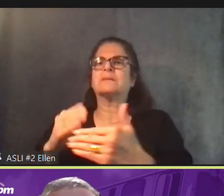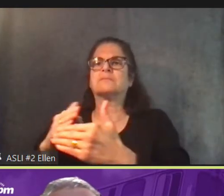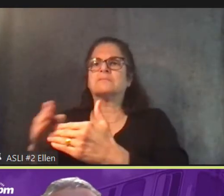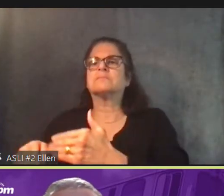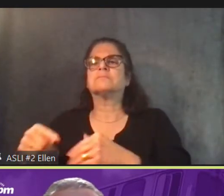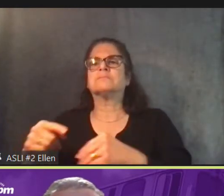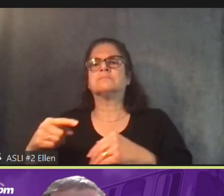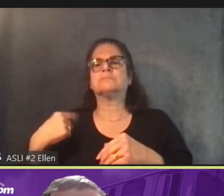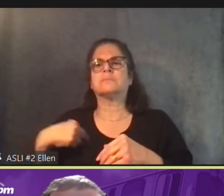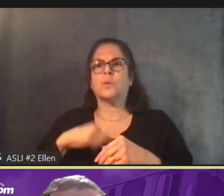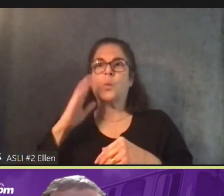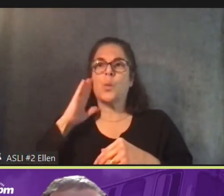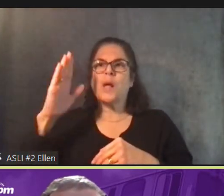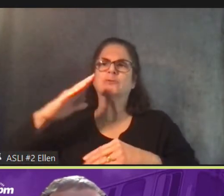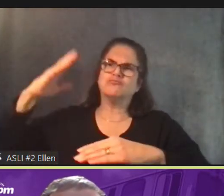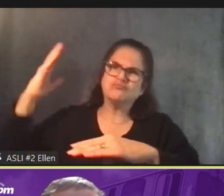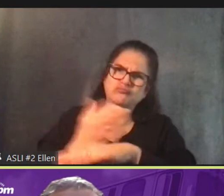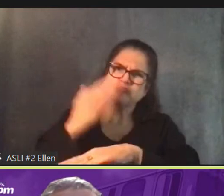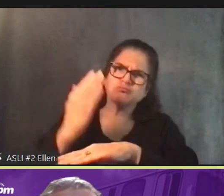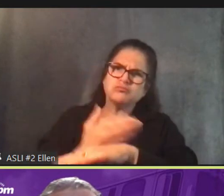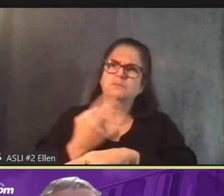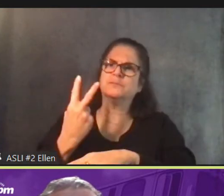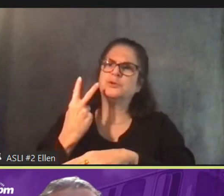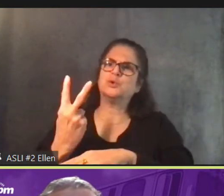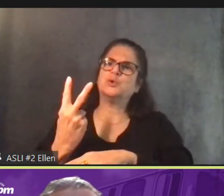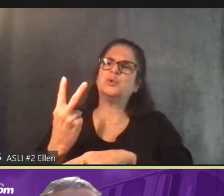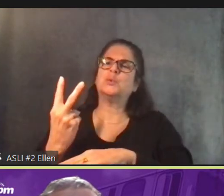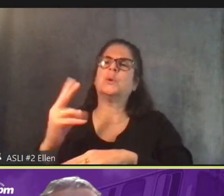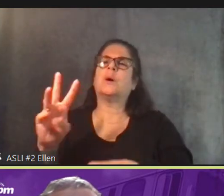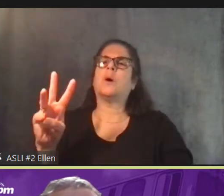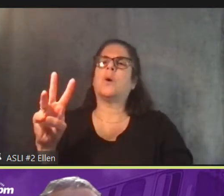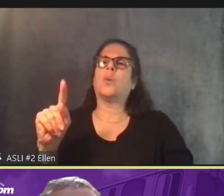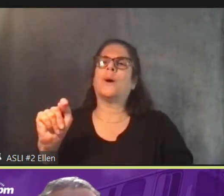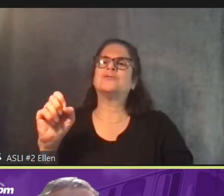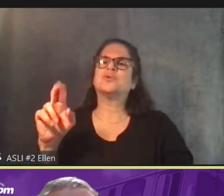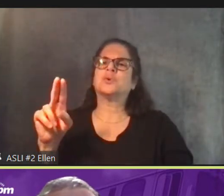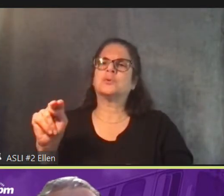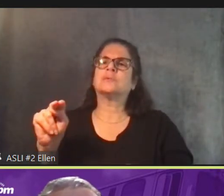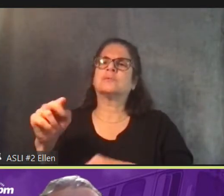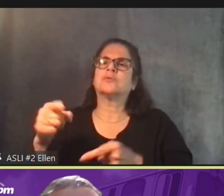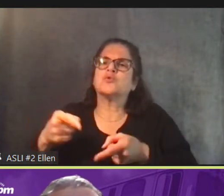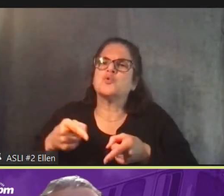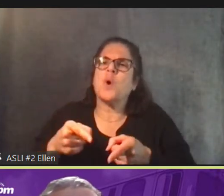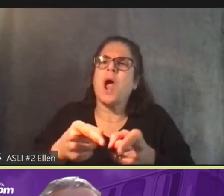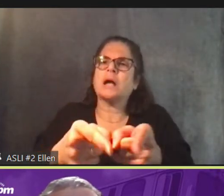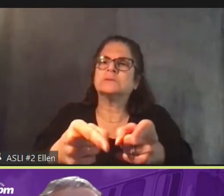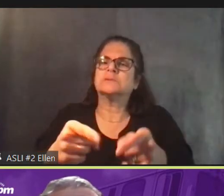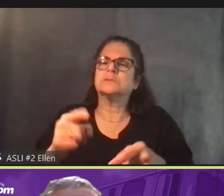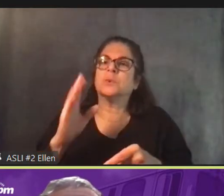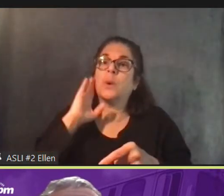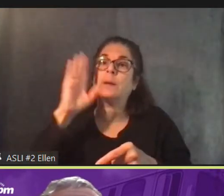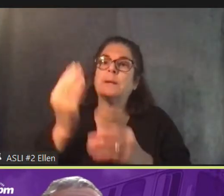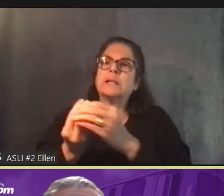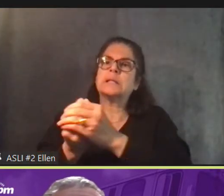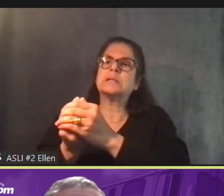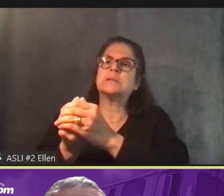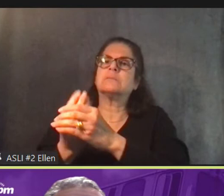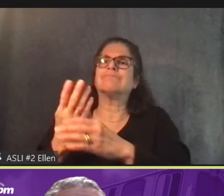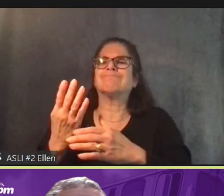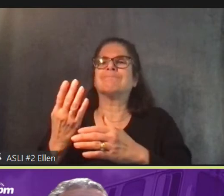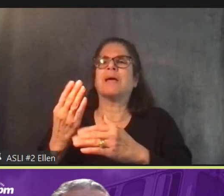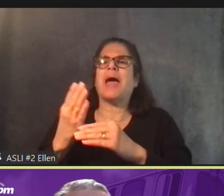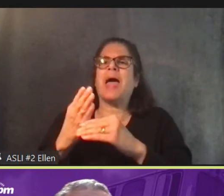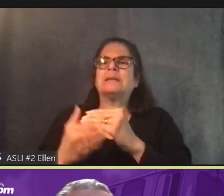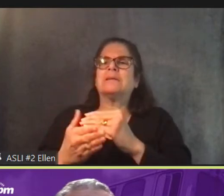holistic renovation of those two western tracks in the late winter, early